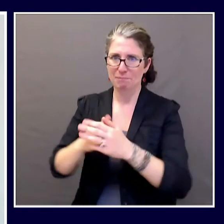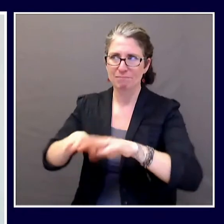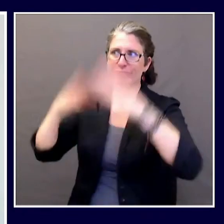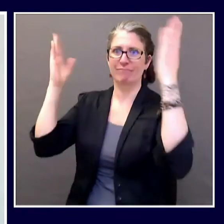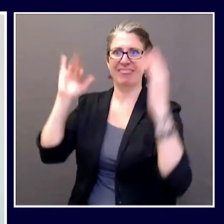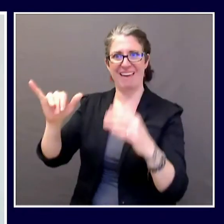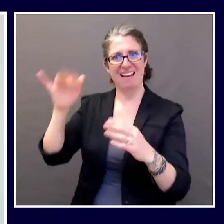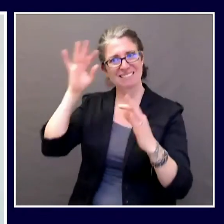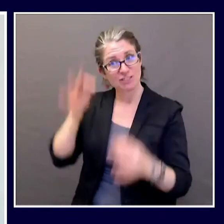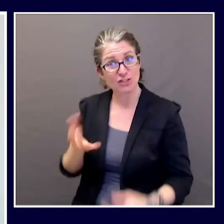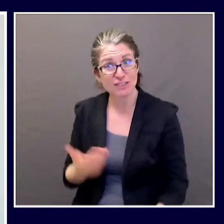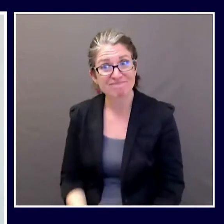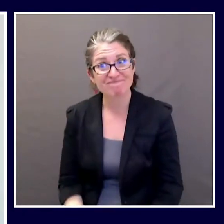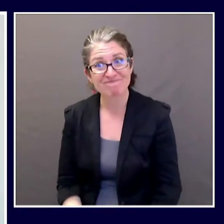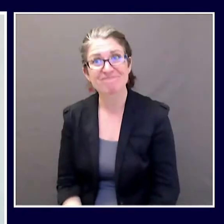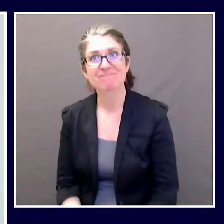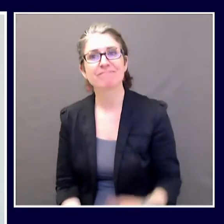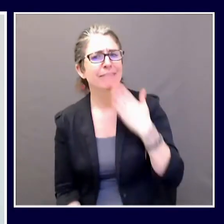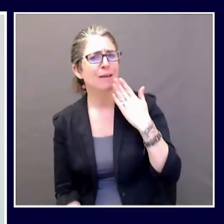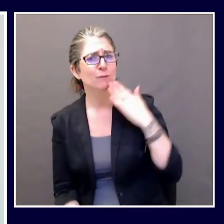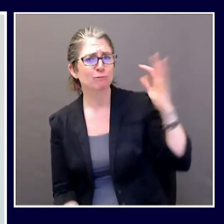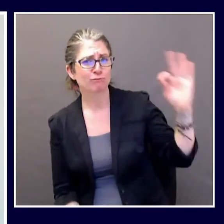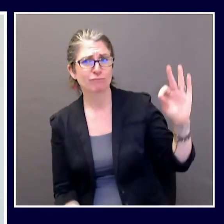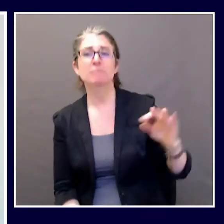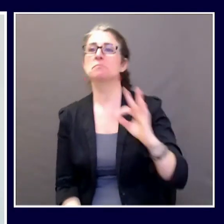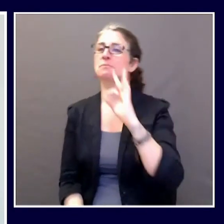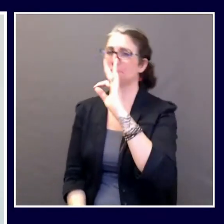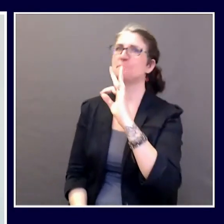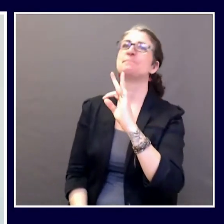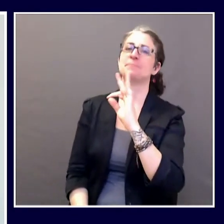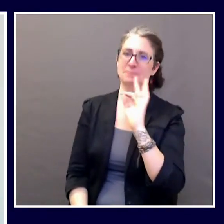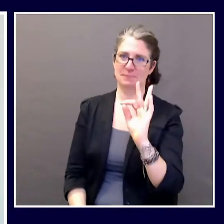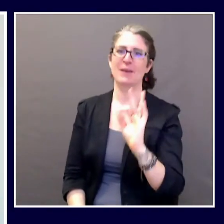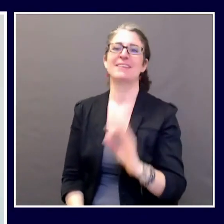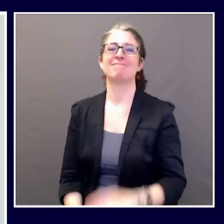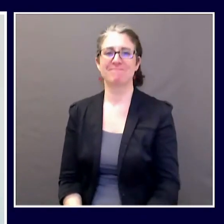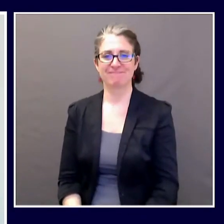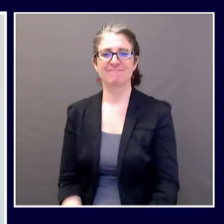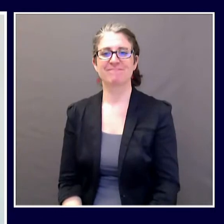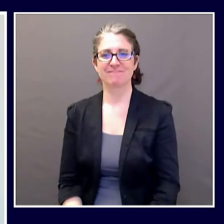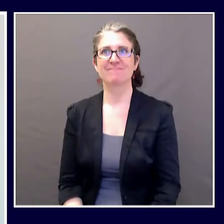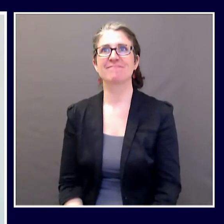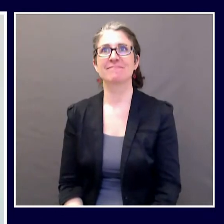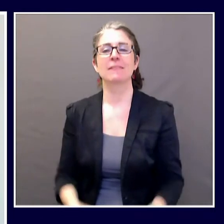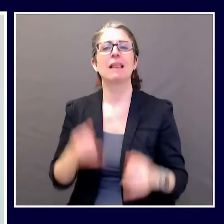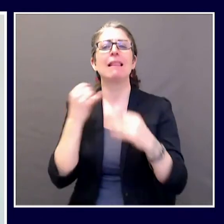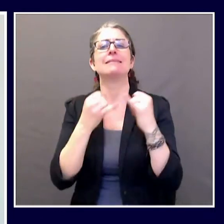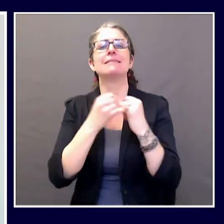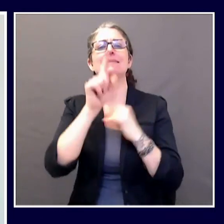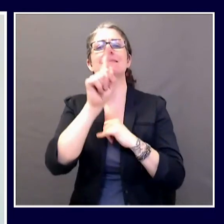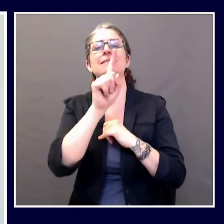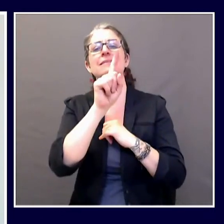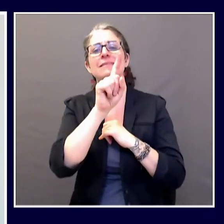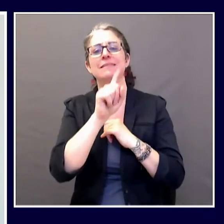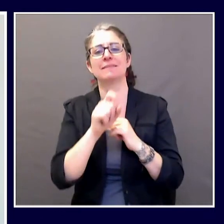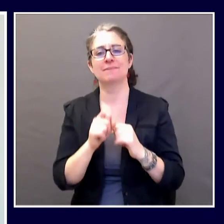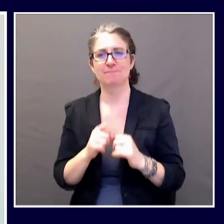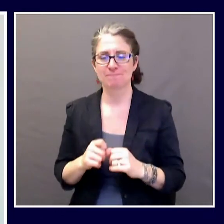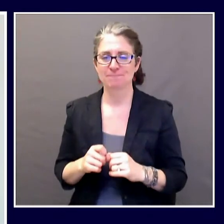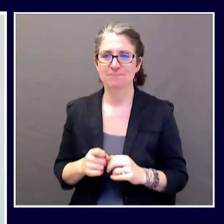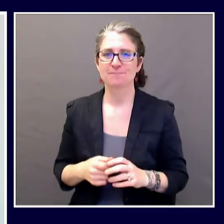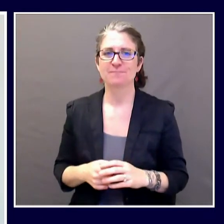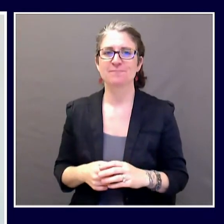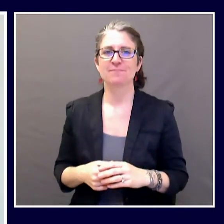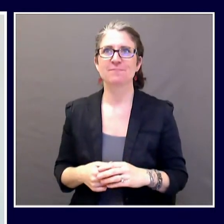And can you hear me? Yep, sure can, Okay. Joe. All right. And my last question is just, I've been